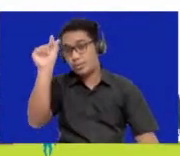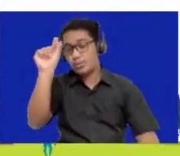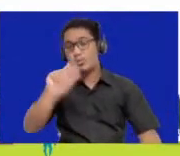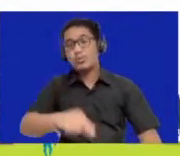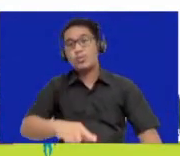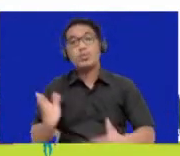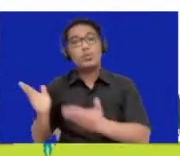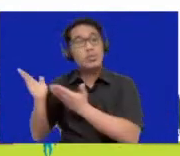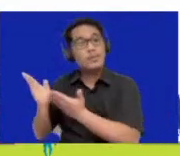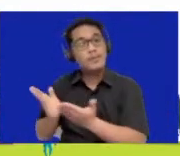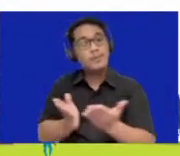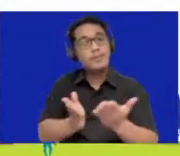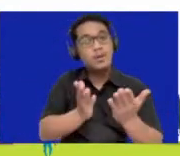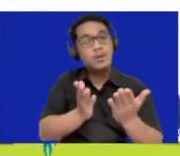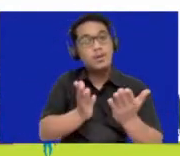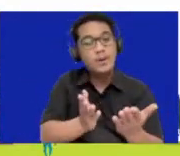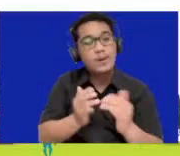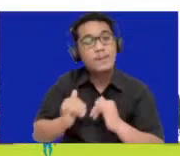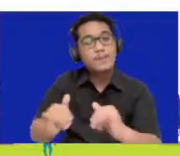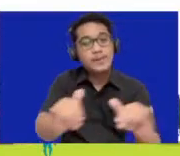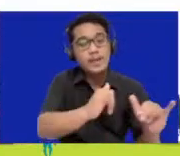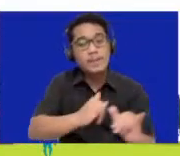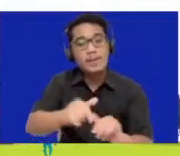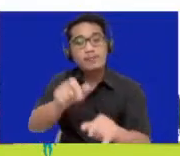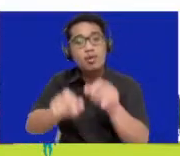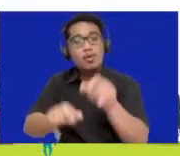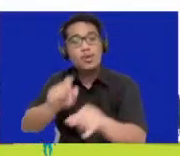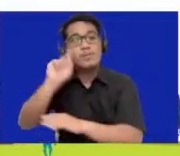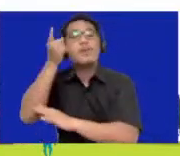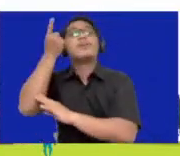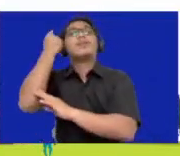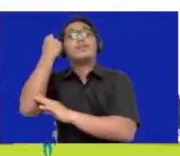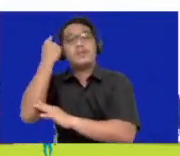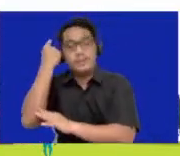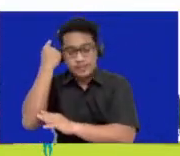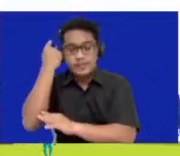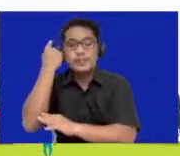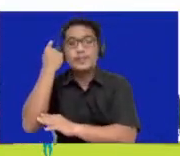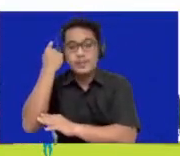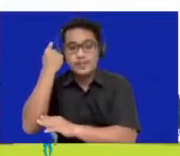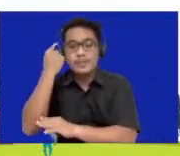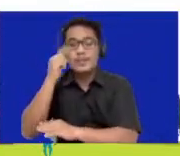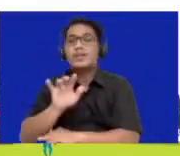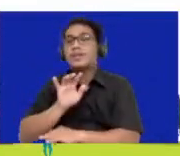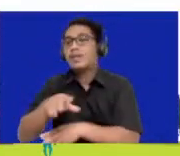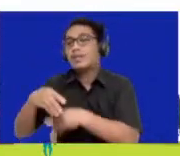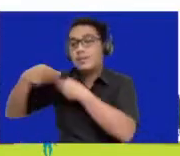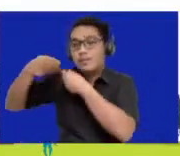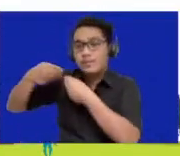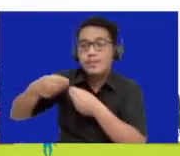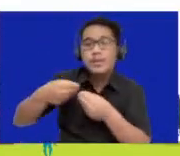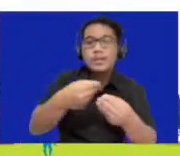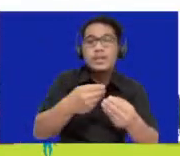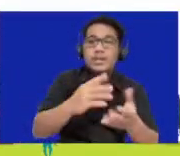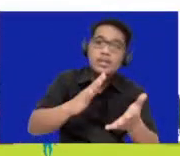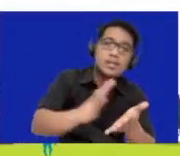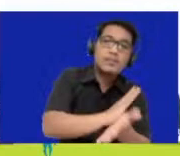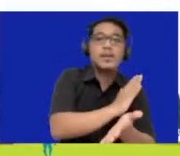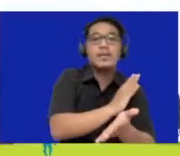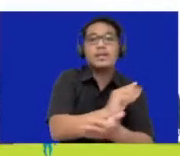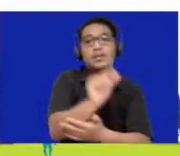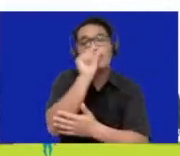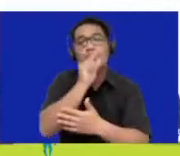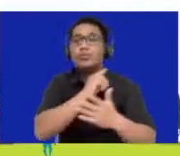governments creates this opportunity that you can talk to your peers, that you can talk to people who face